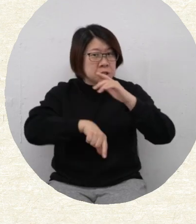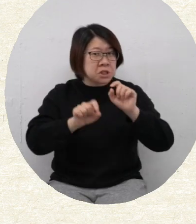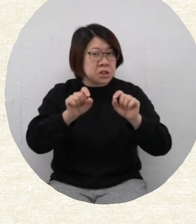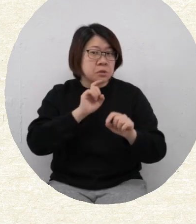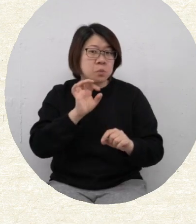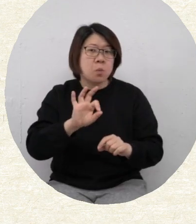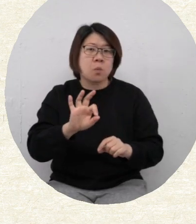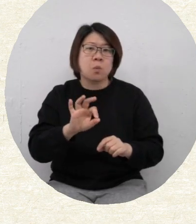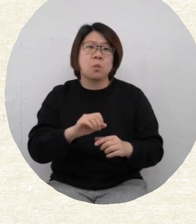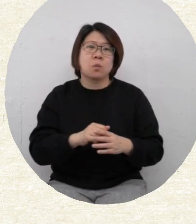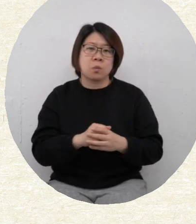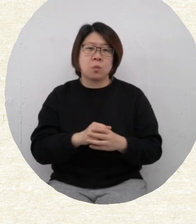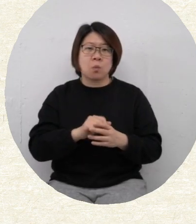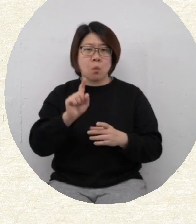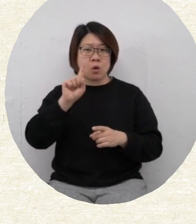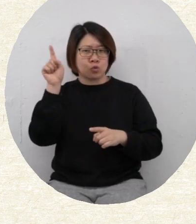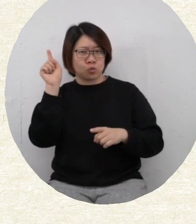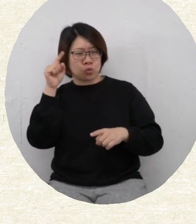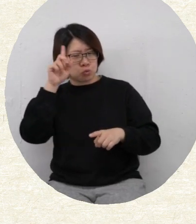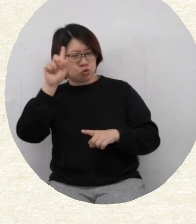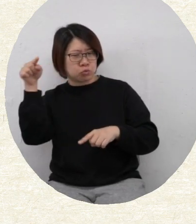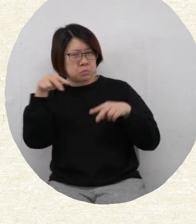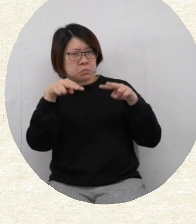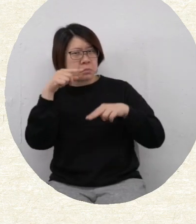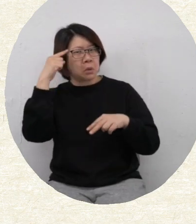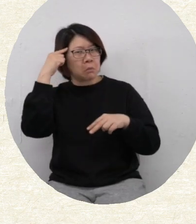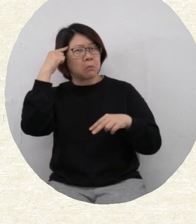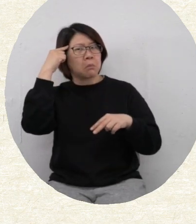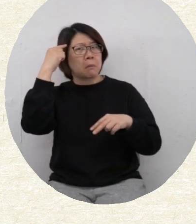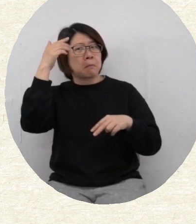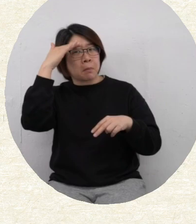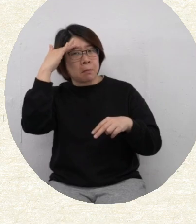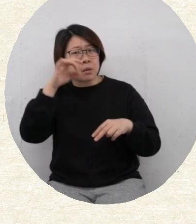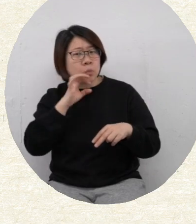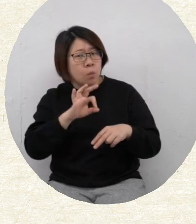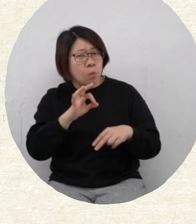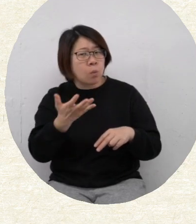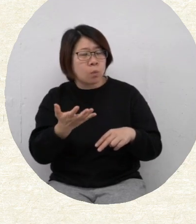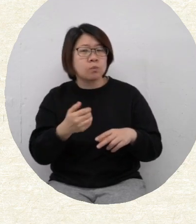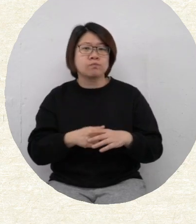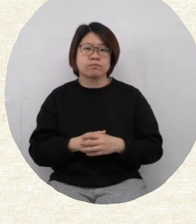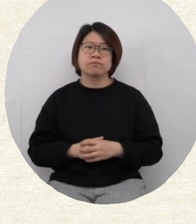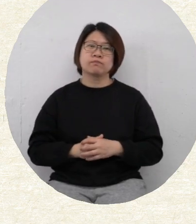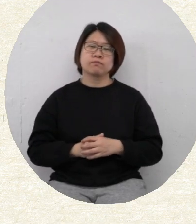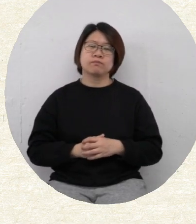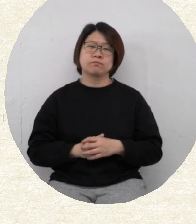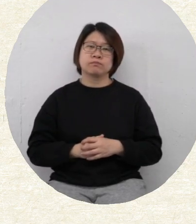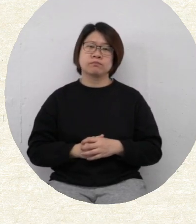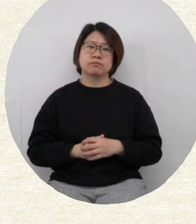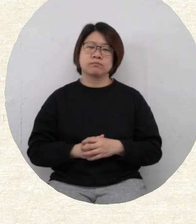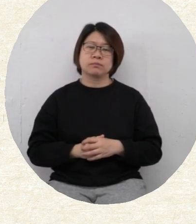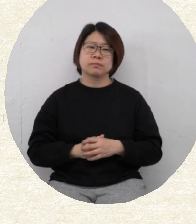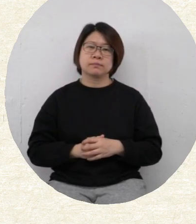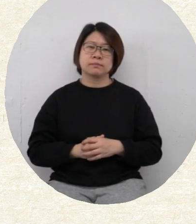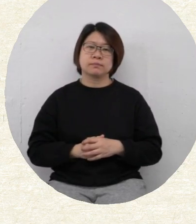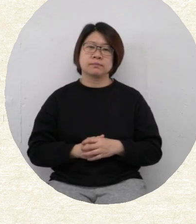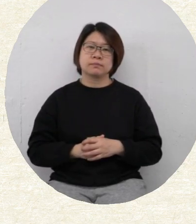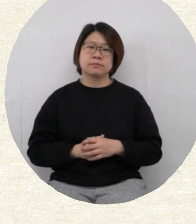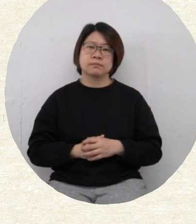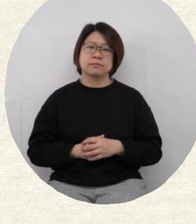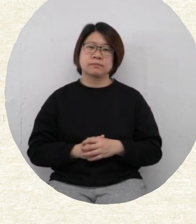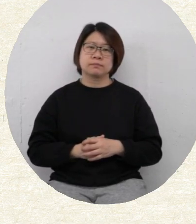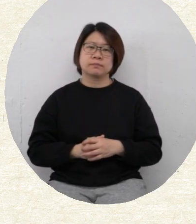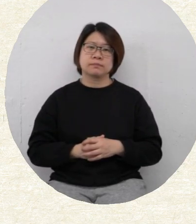wonder if that is a visual parody or kind of visual comparison between your subject